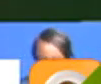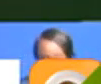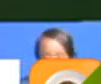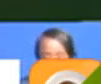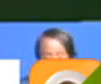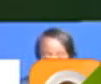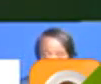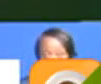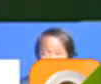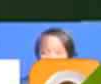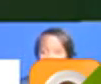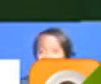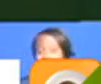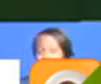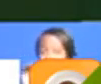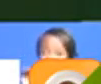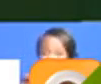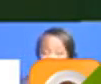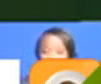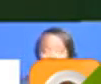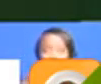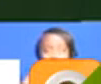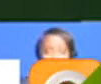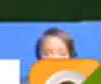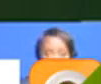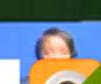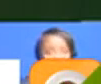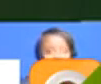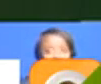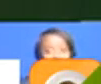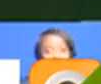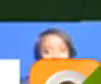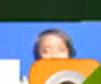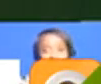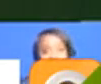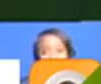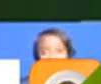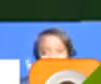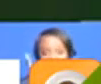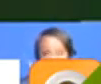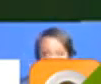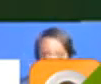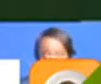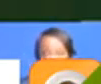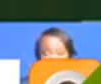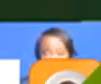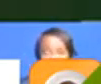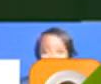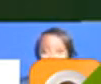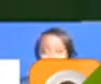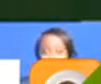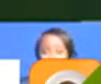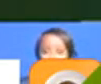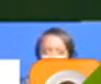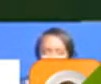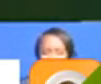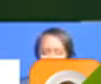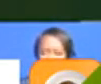I am asking all public servants who have been forced to